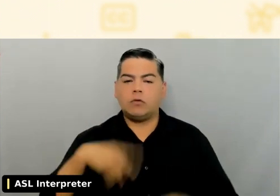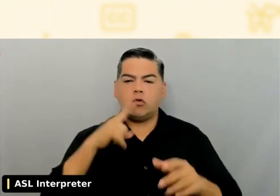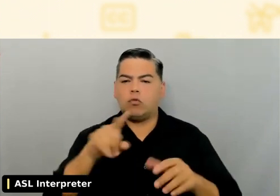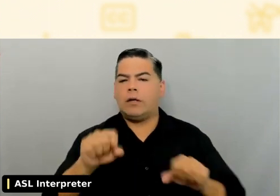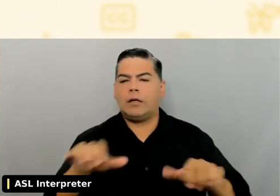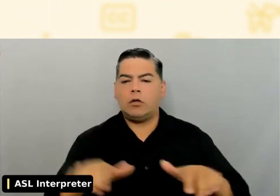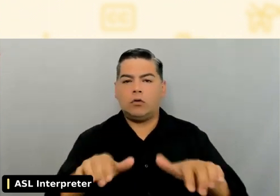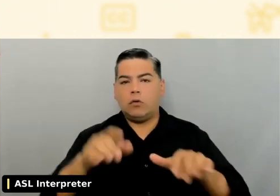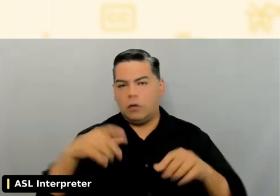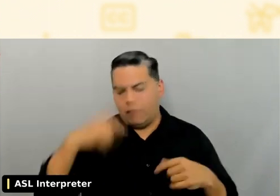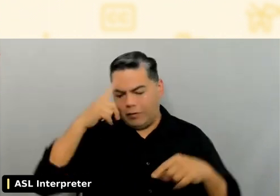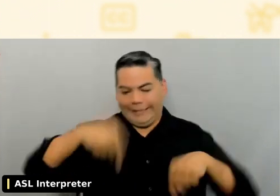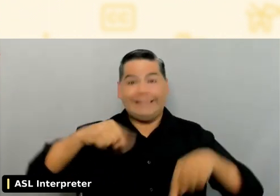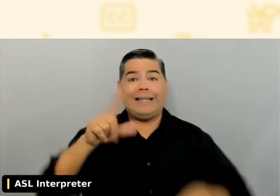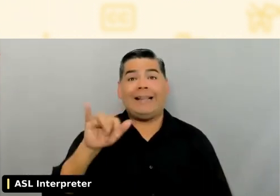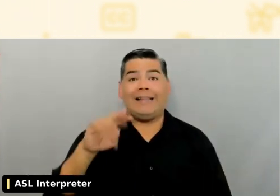for links.